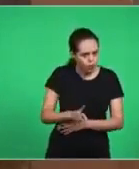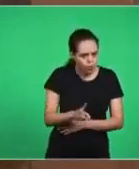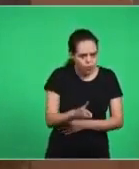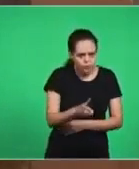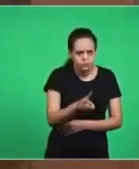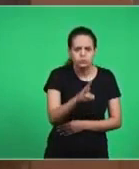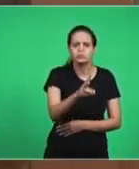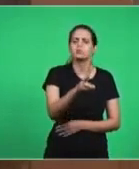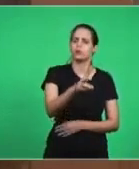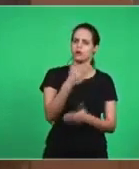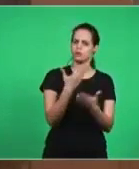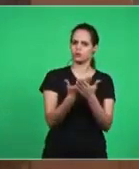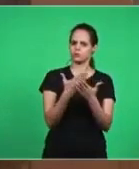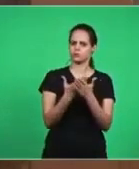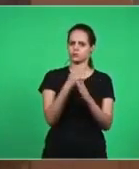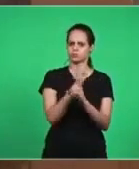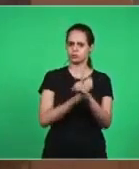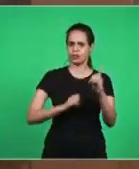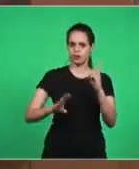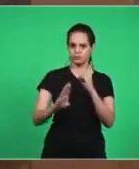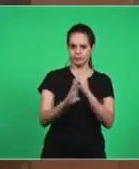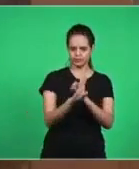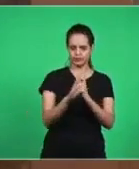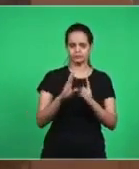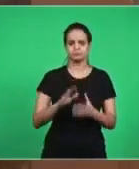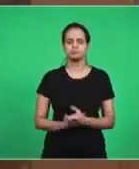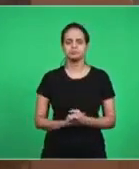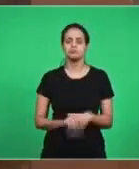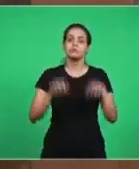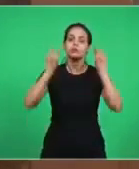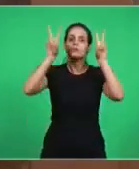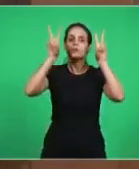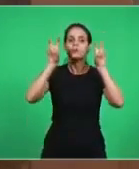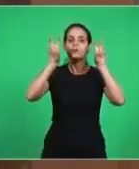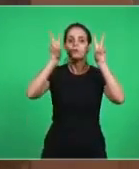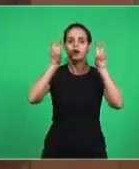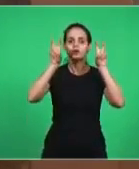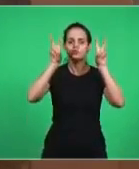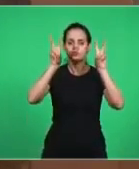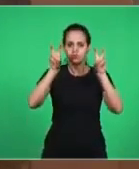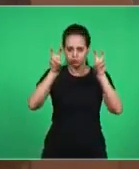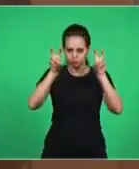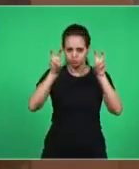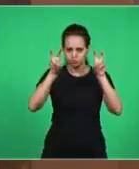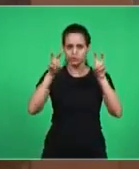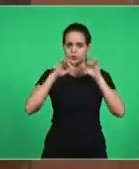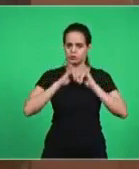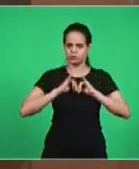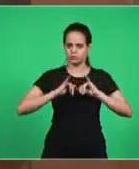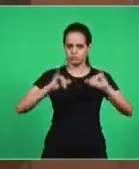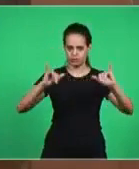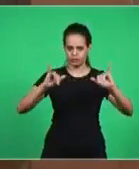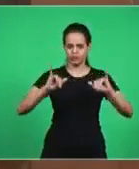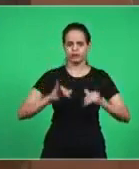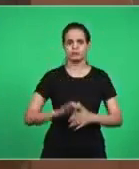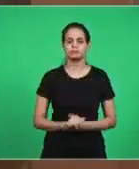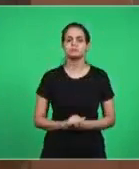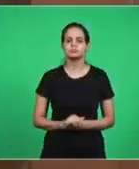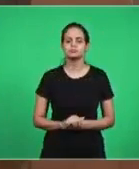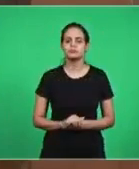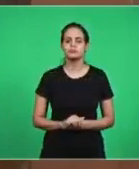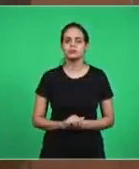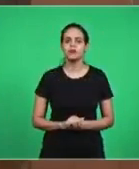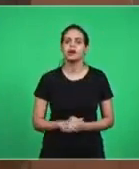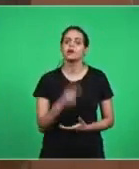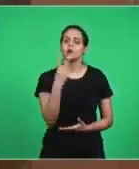place before the brethren the topic that is going to be tackled from this moment forward, connecting the two